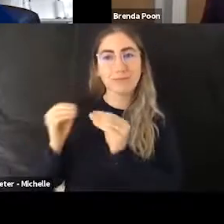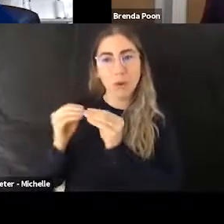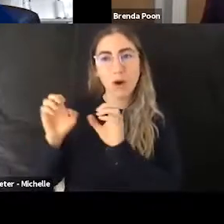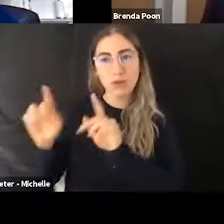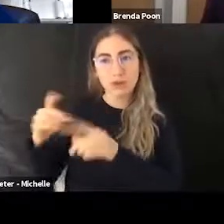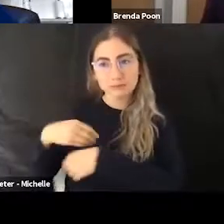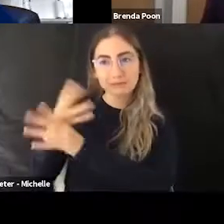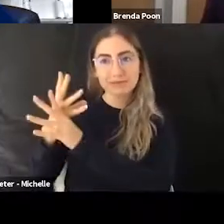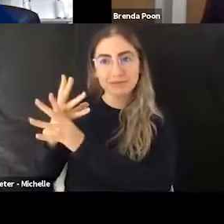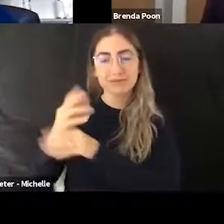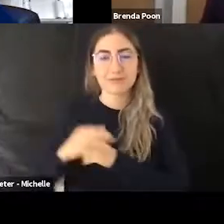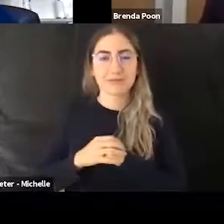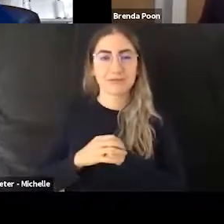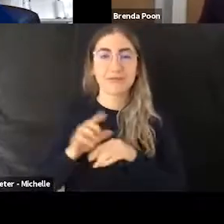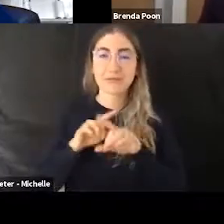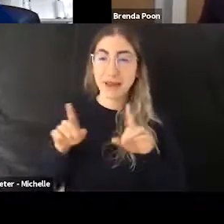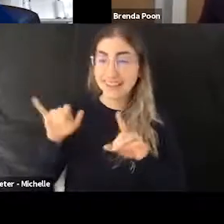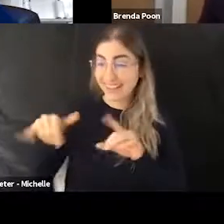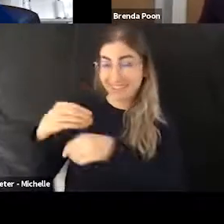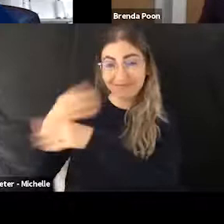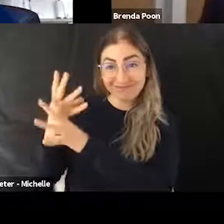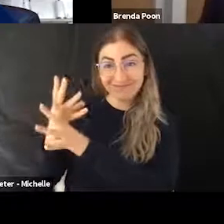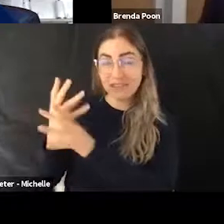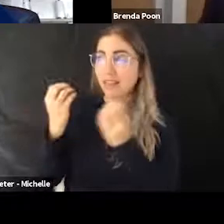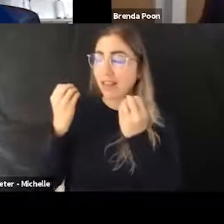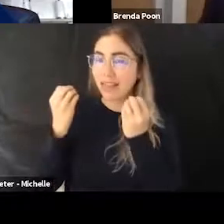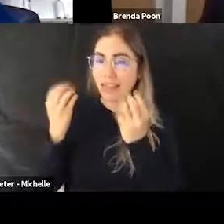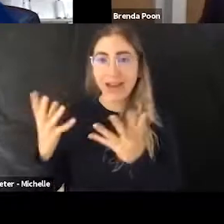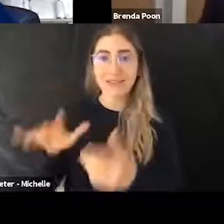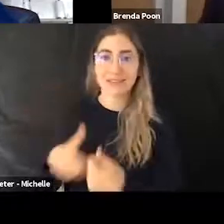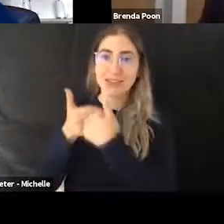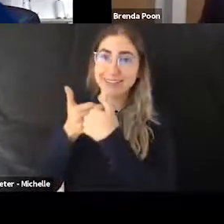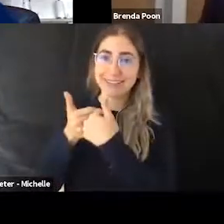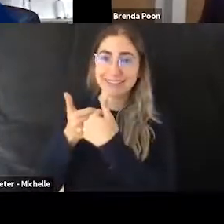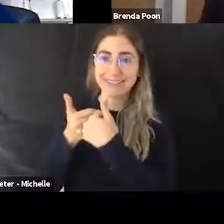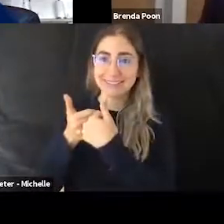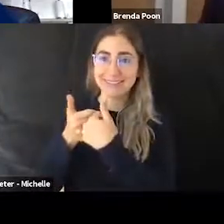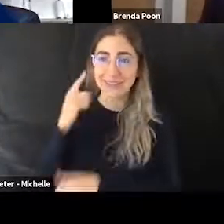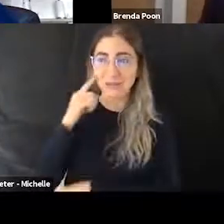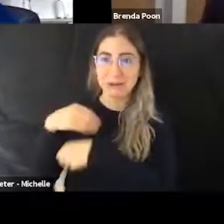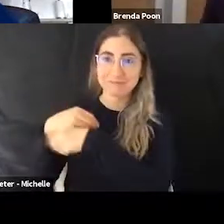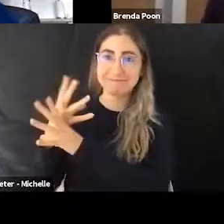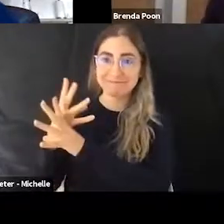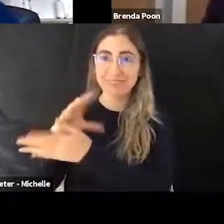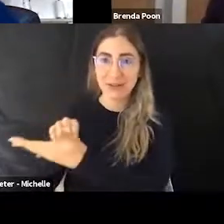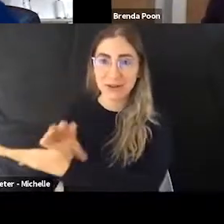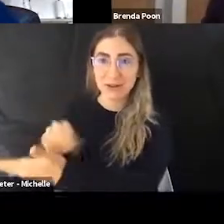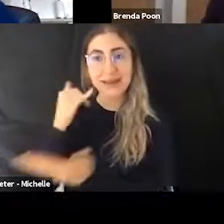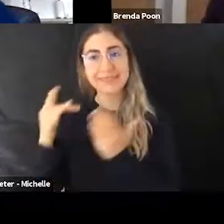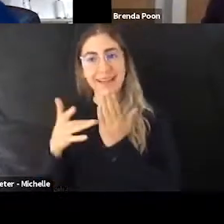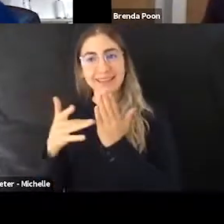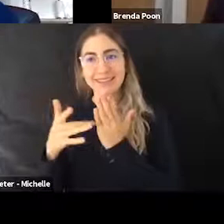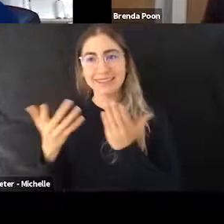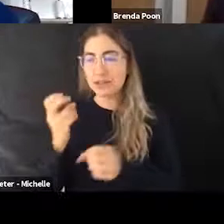our respondents were a number of challenges associated with virtual learning. Generally speaking, it was harder to